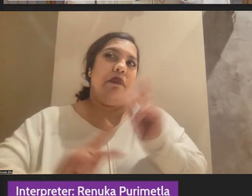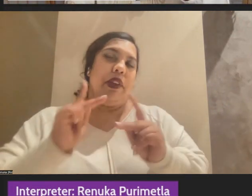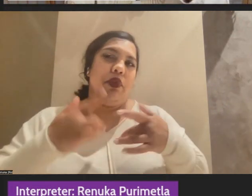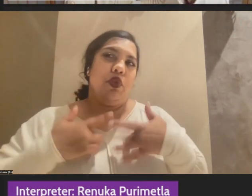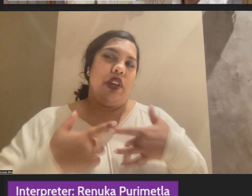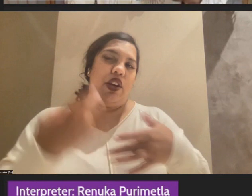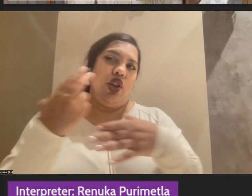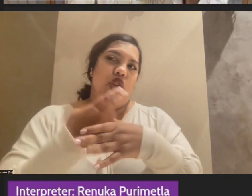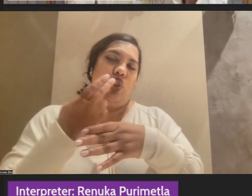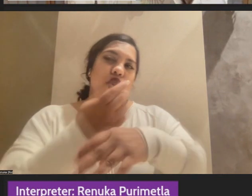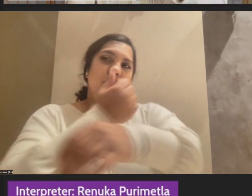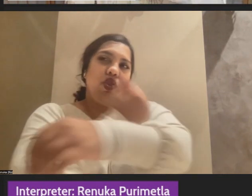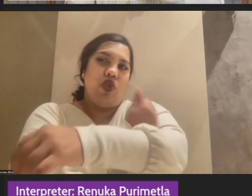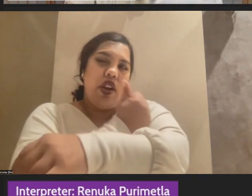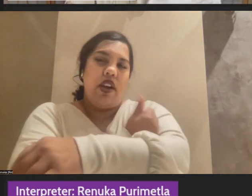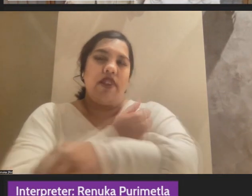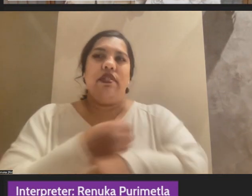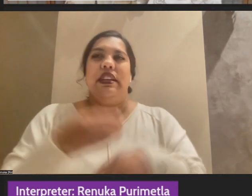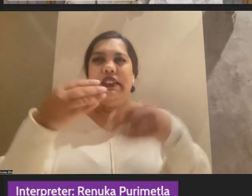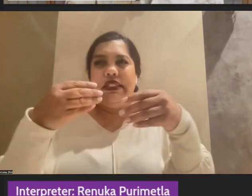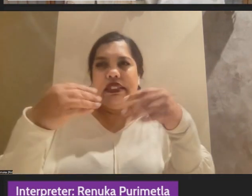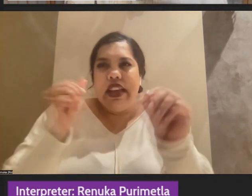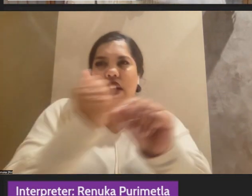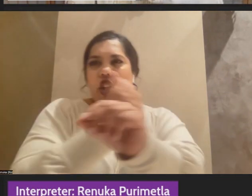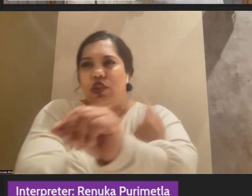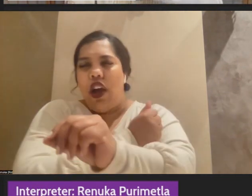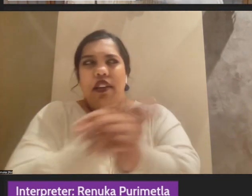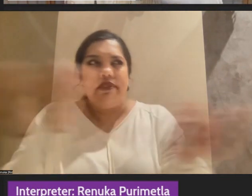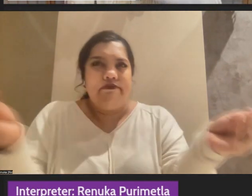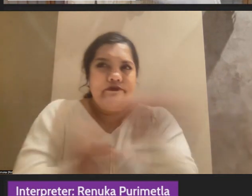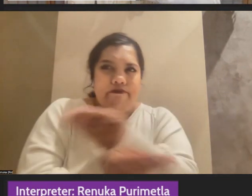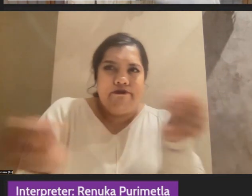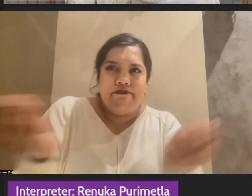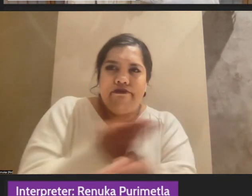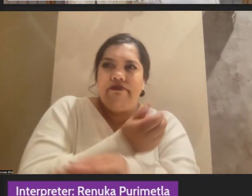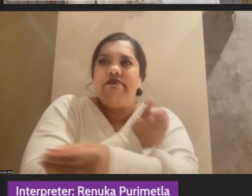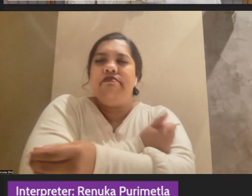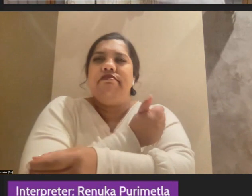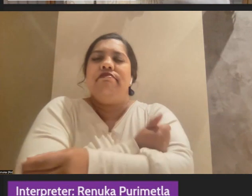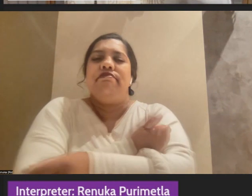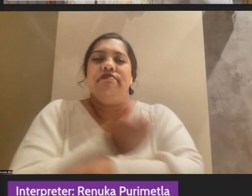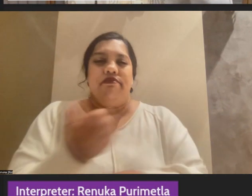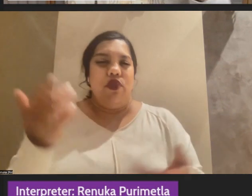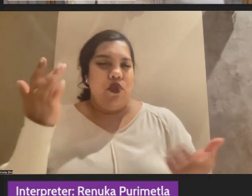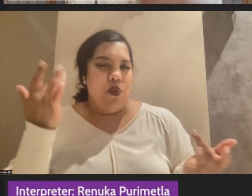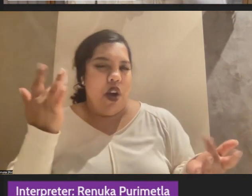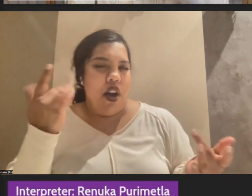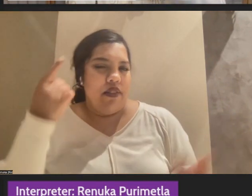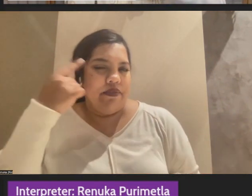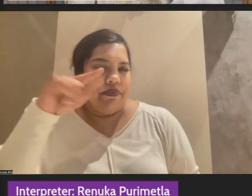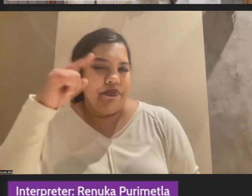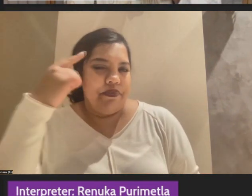drugs, sell drugs, traffic drugs? What is the unmet need that